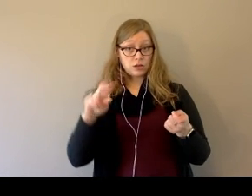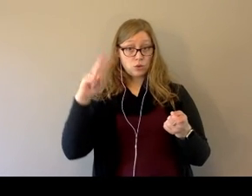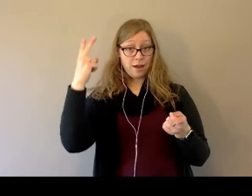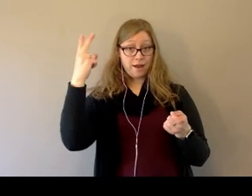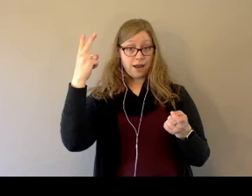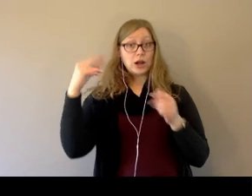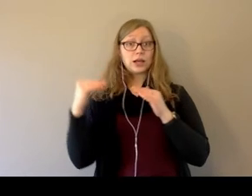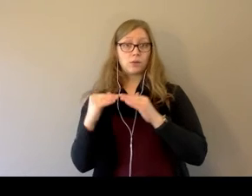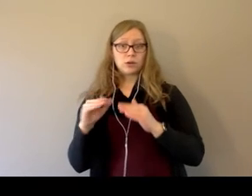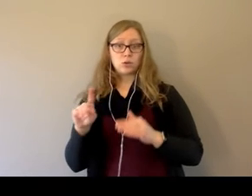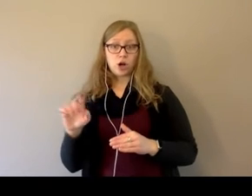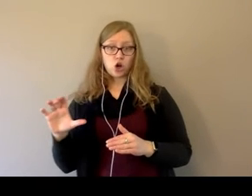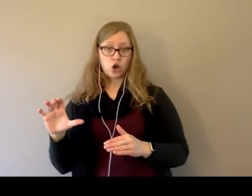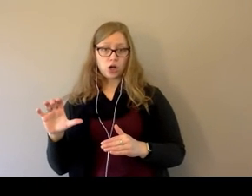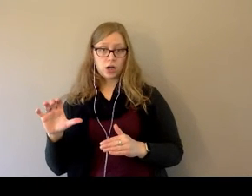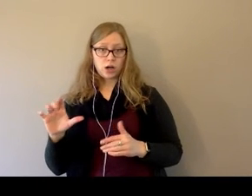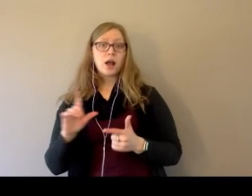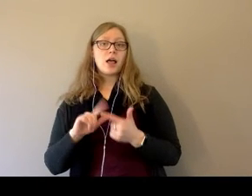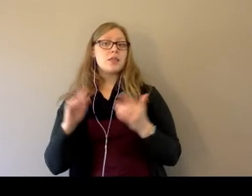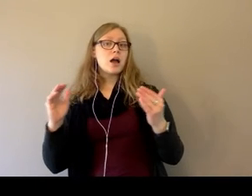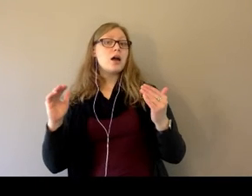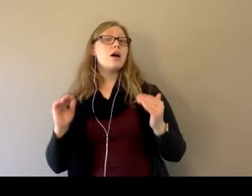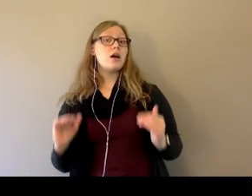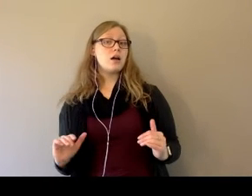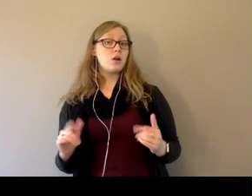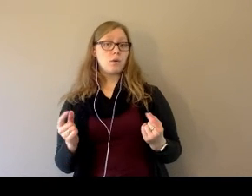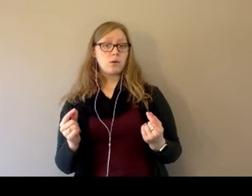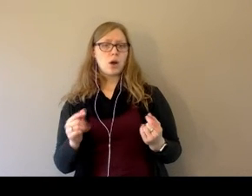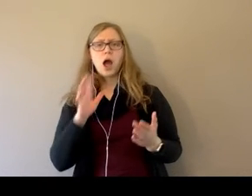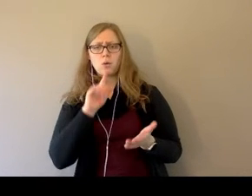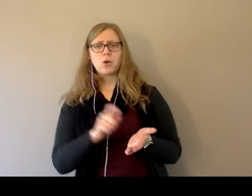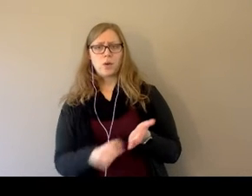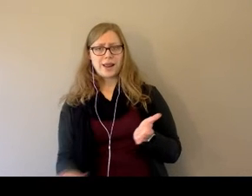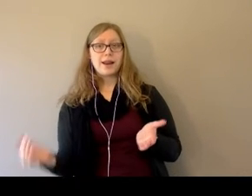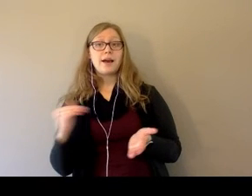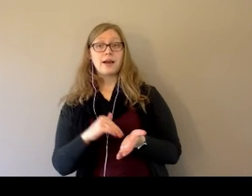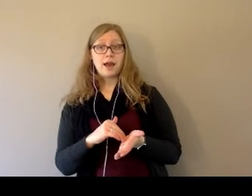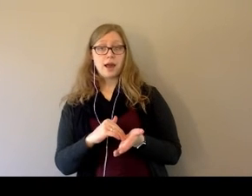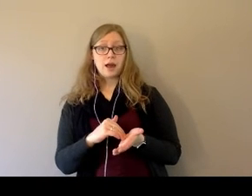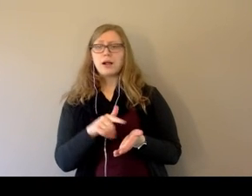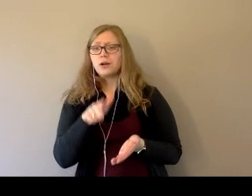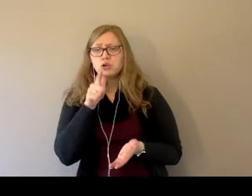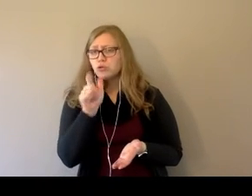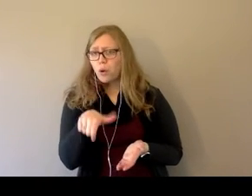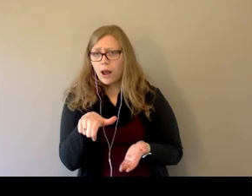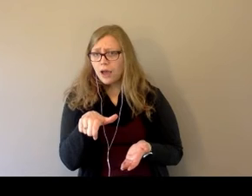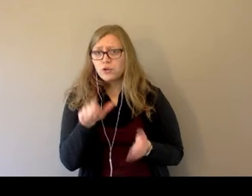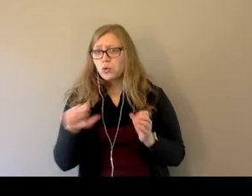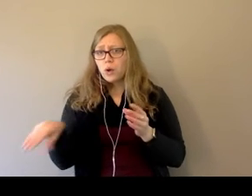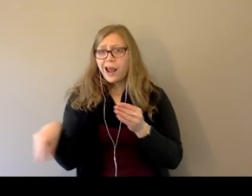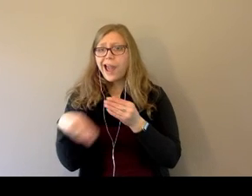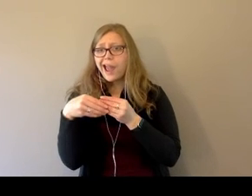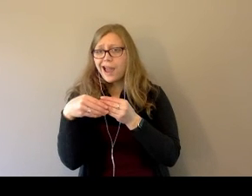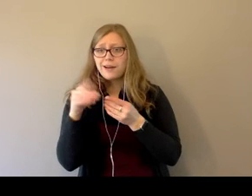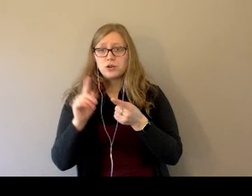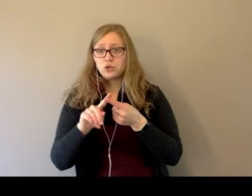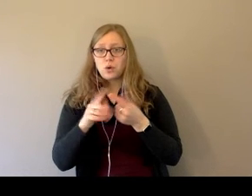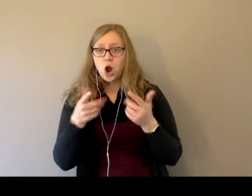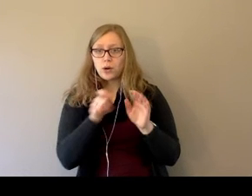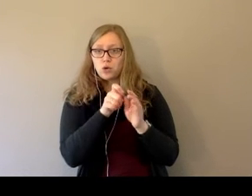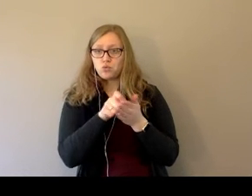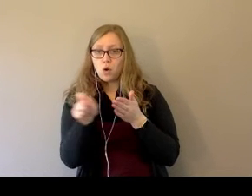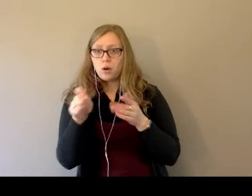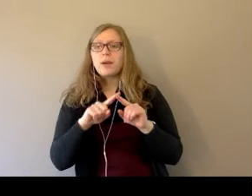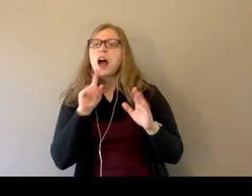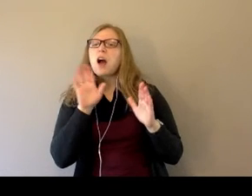something. So the next step is that I'm going to, and I'll rewrite this step. You wouldn't have to. You could just add to the piece you're on, but